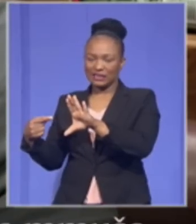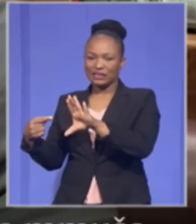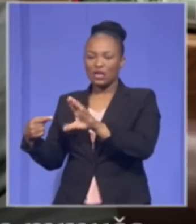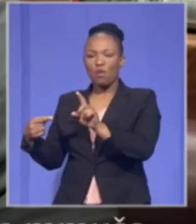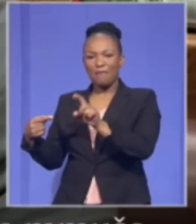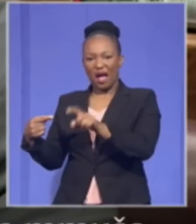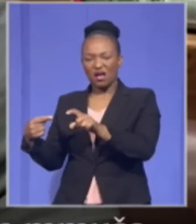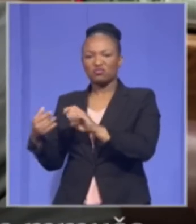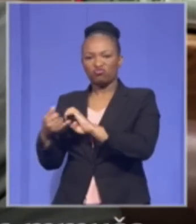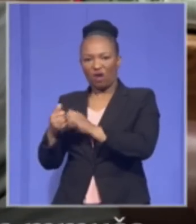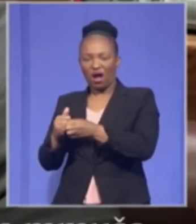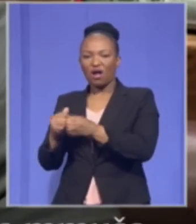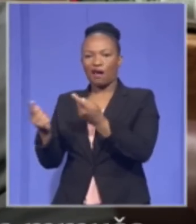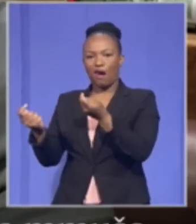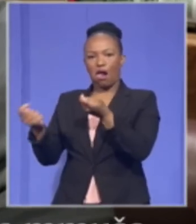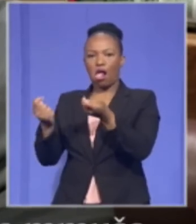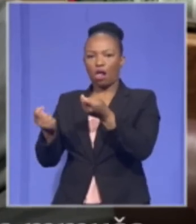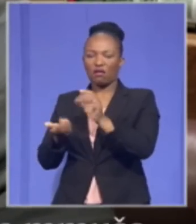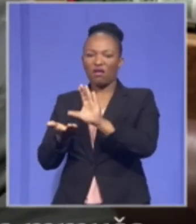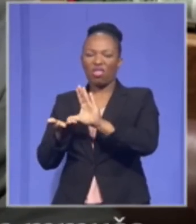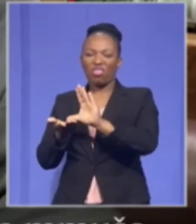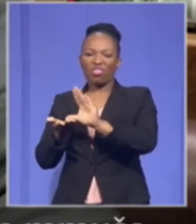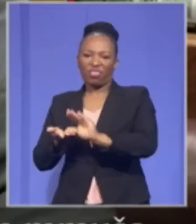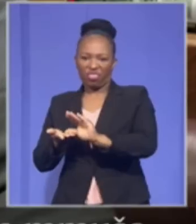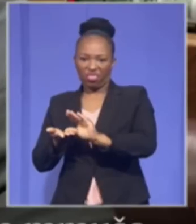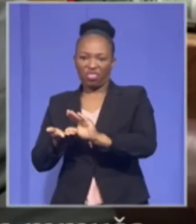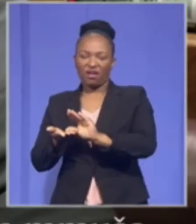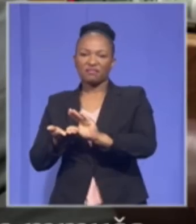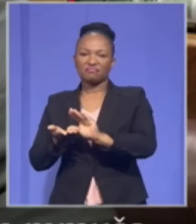if we plot out and put